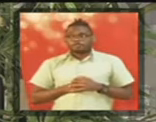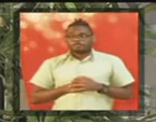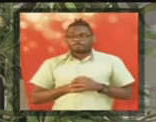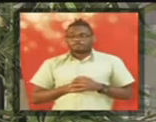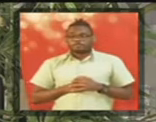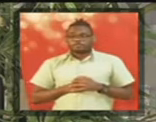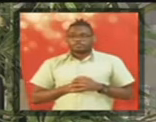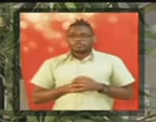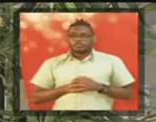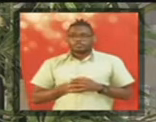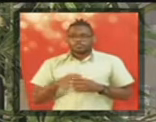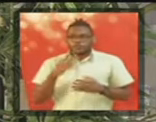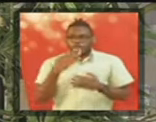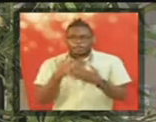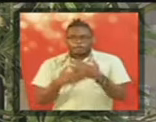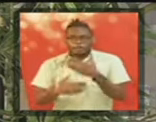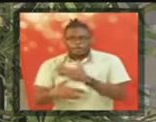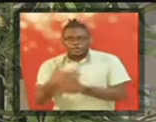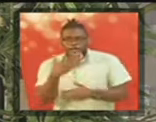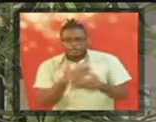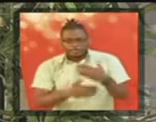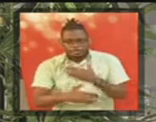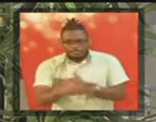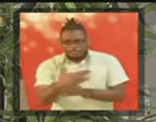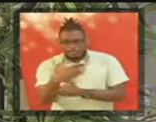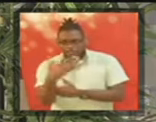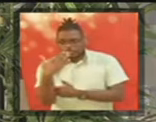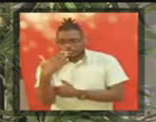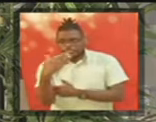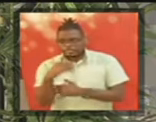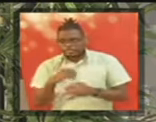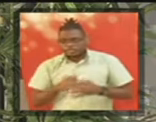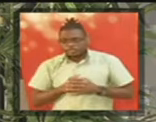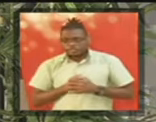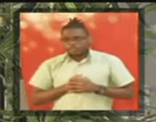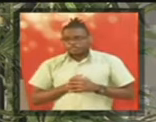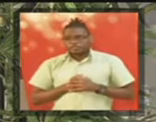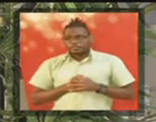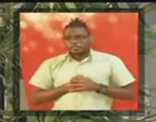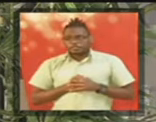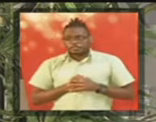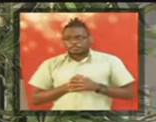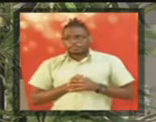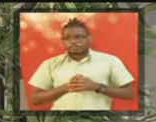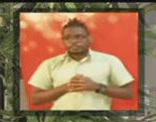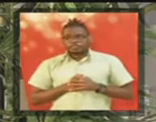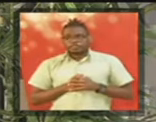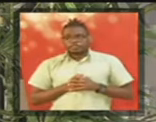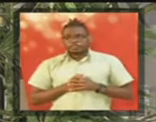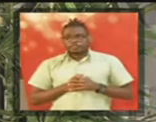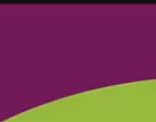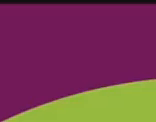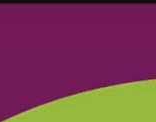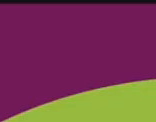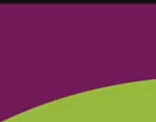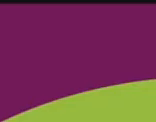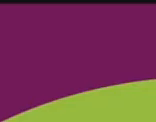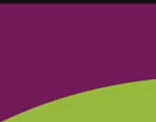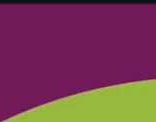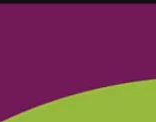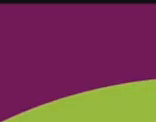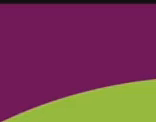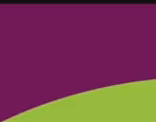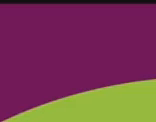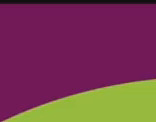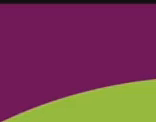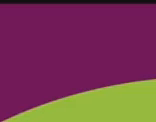Elizabeth Williams, TV6 News. Good morning to the panel. Good morning. I don't know if you are aware, I just want some